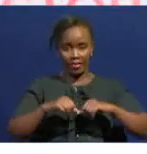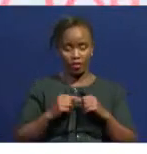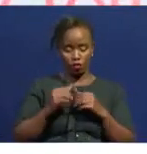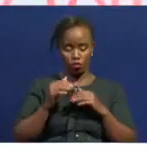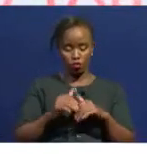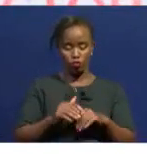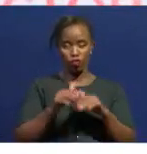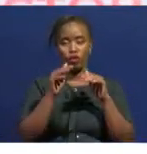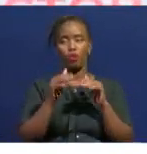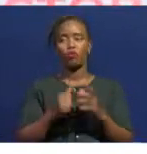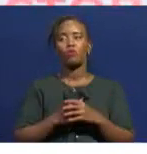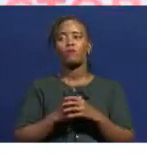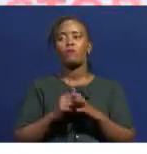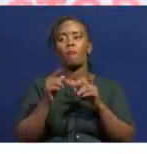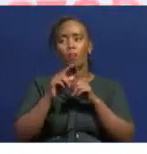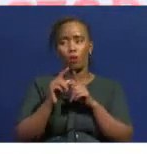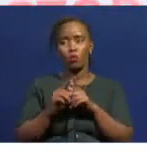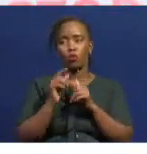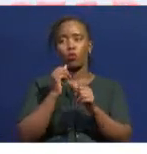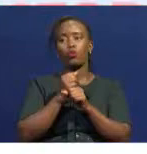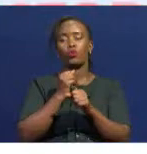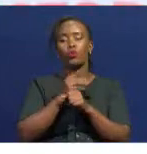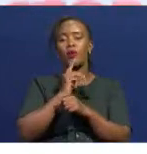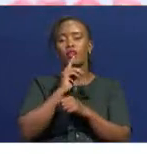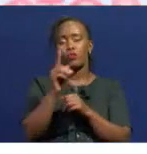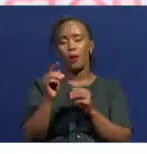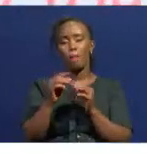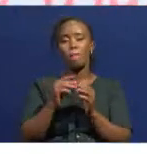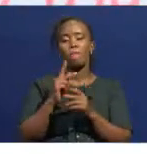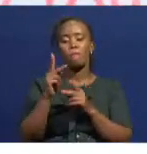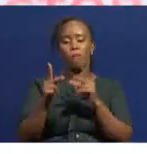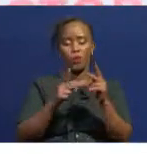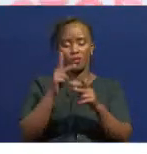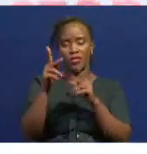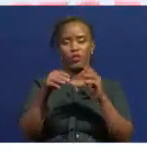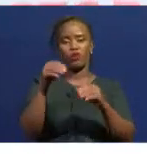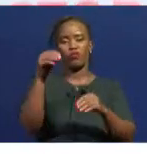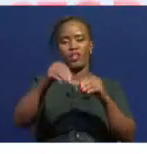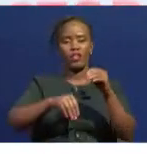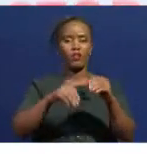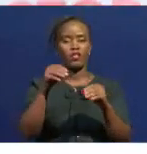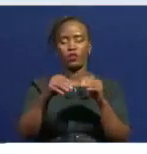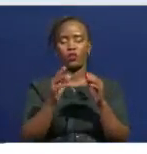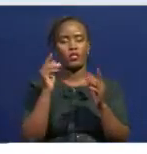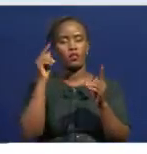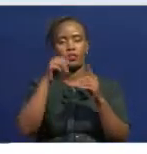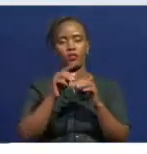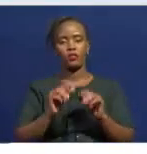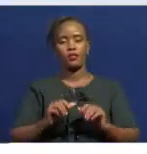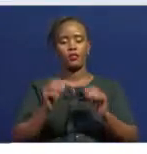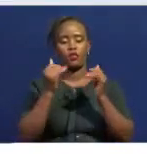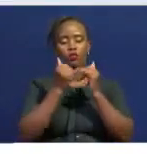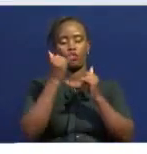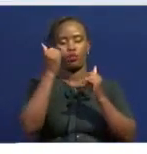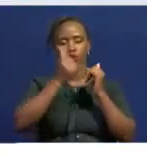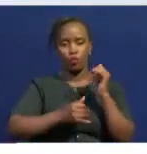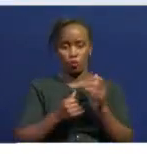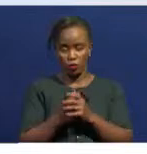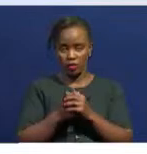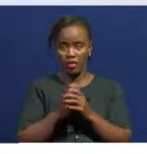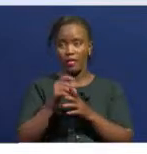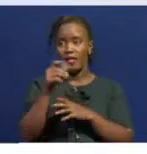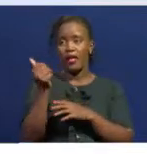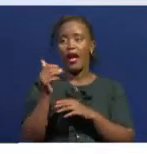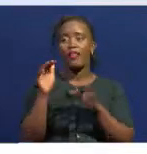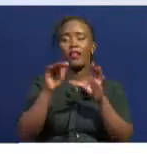take and to see that this process runs to its conclusion. Other members sitting on the electoral